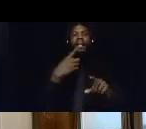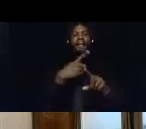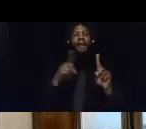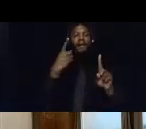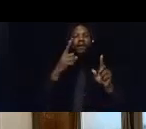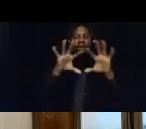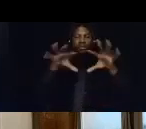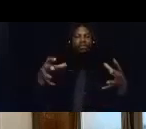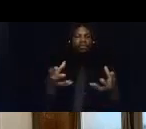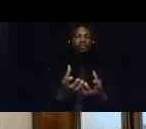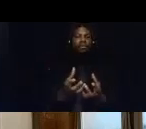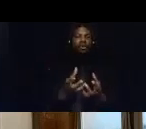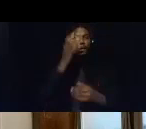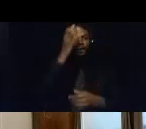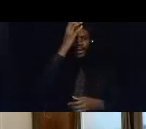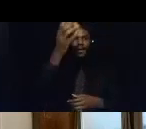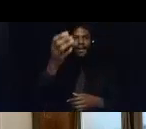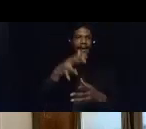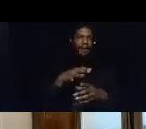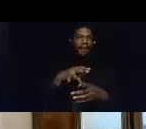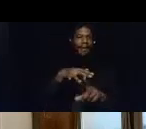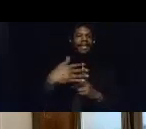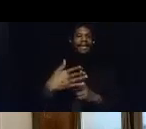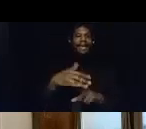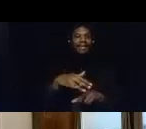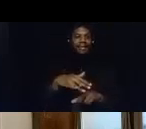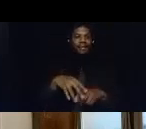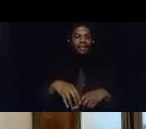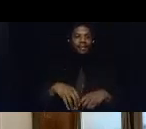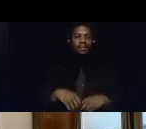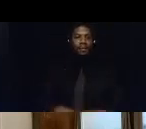context which it stands in. So